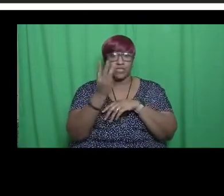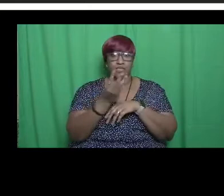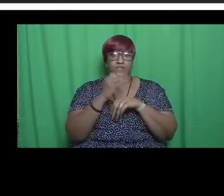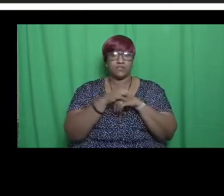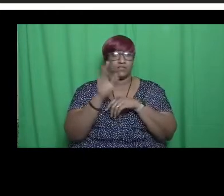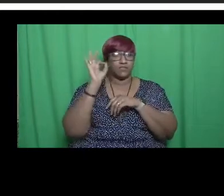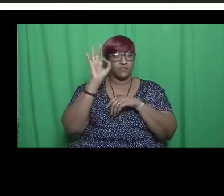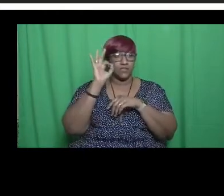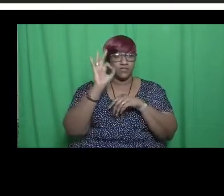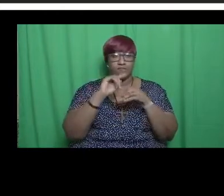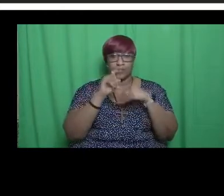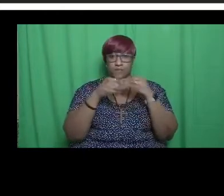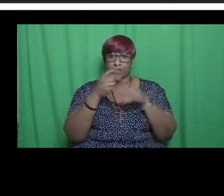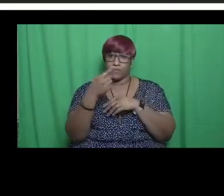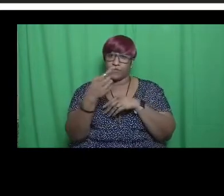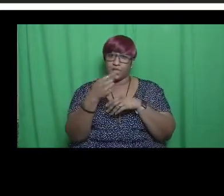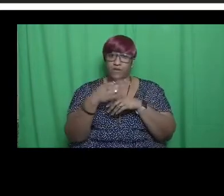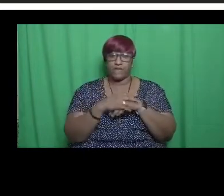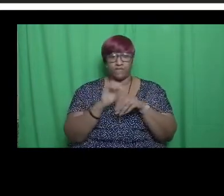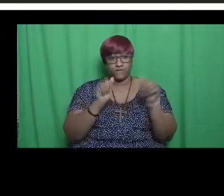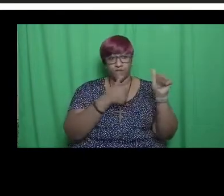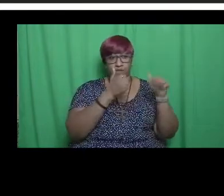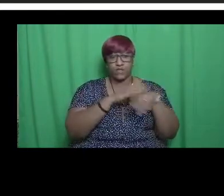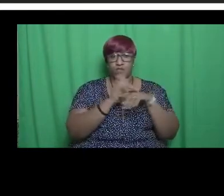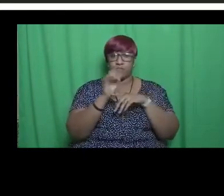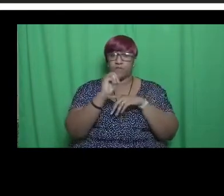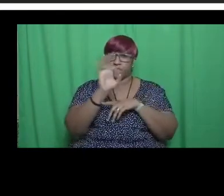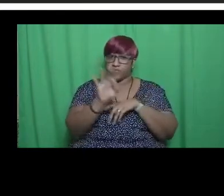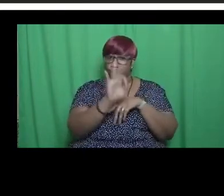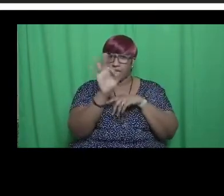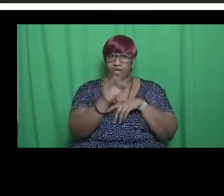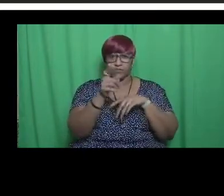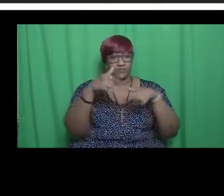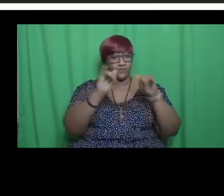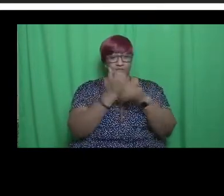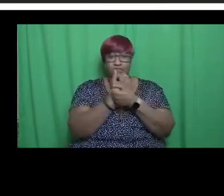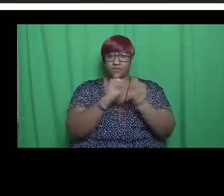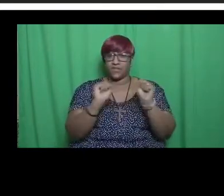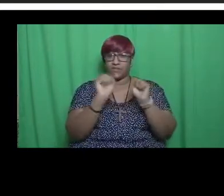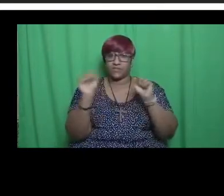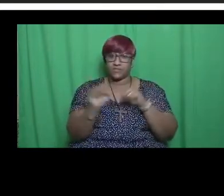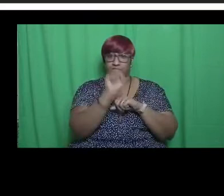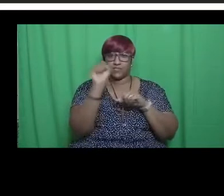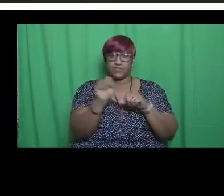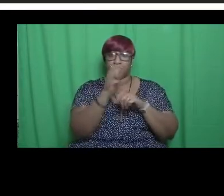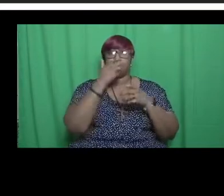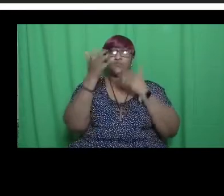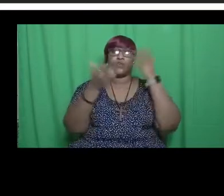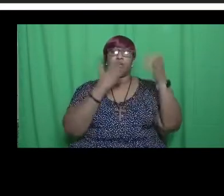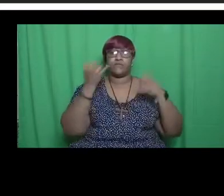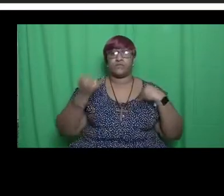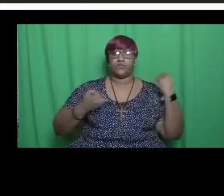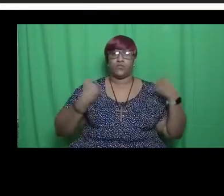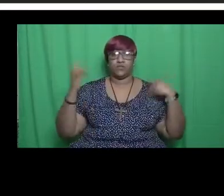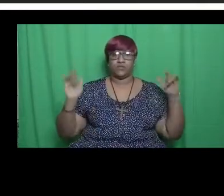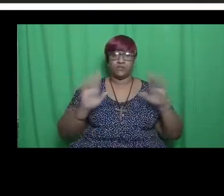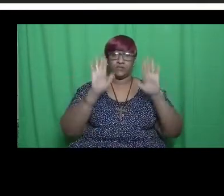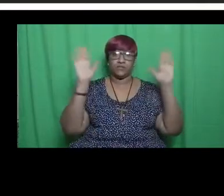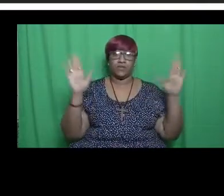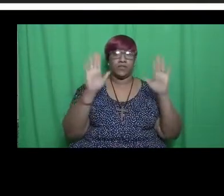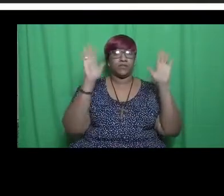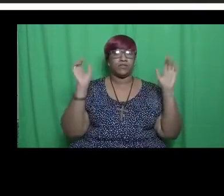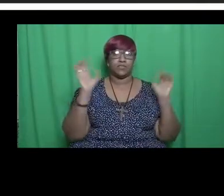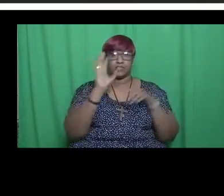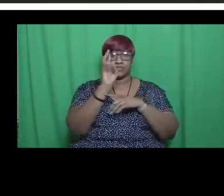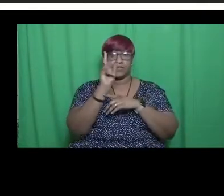Testify about him on Thursday. Follow him on Friday. You still saved on Saturday, and shout for joy on Sunday.